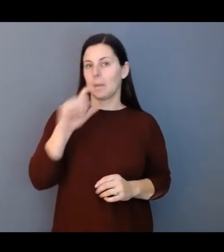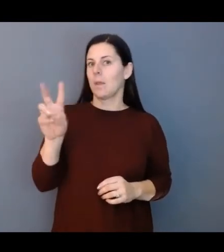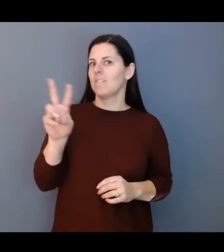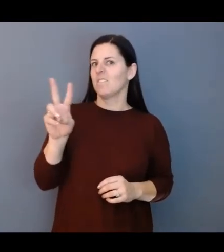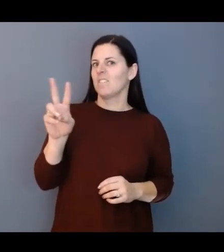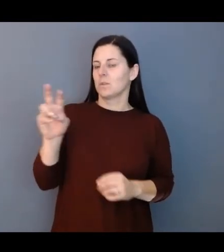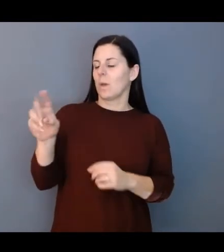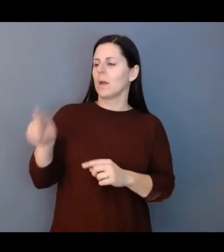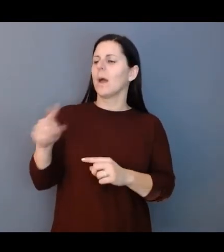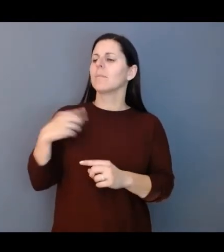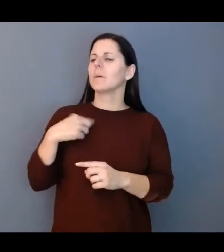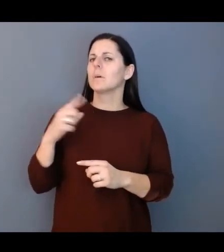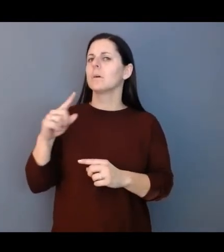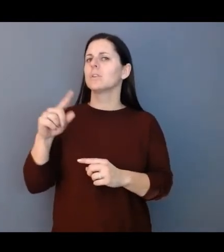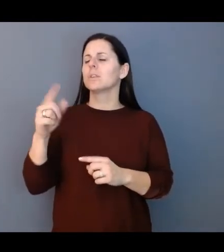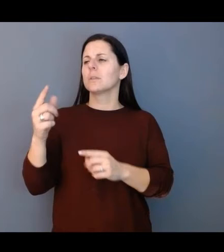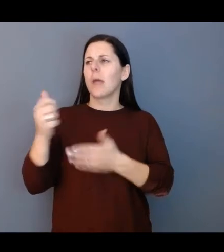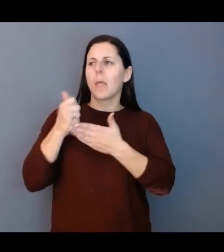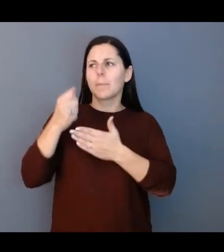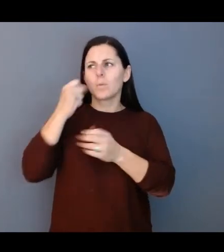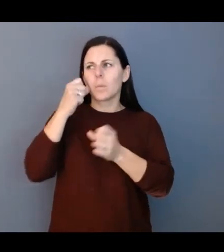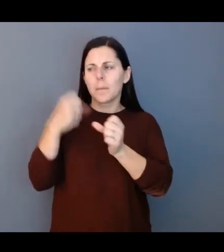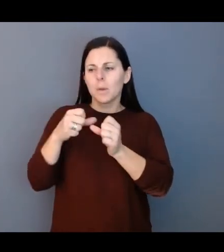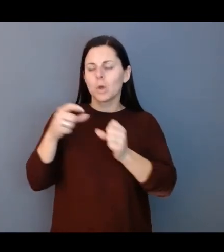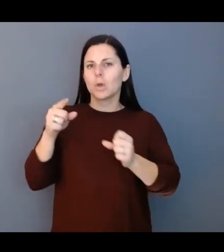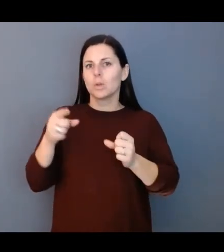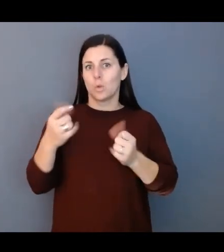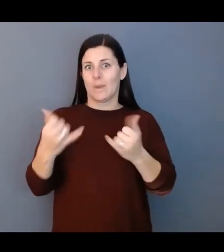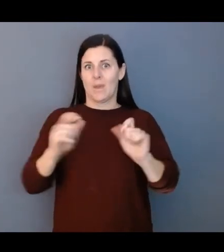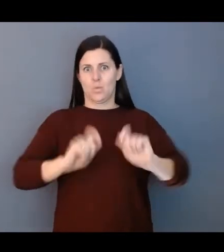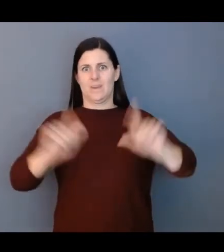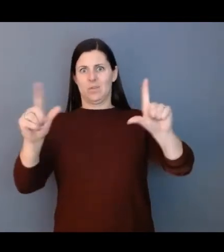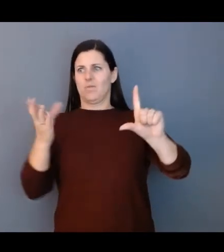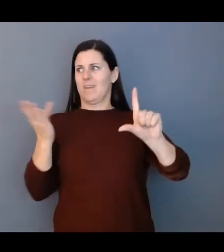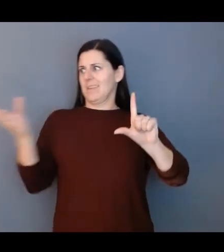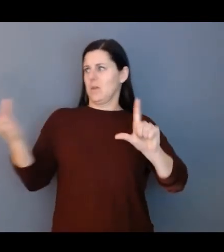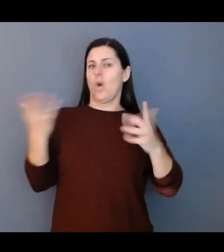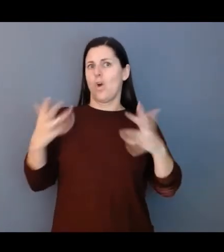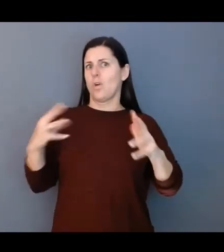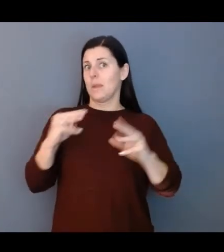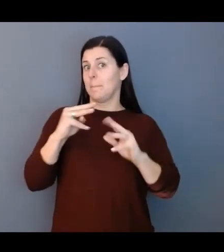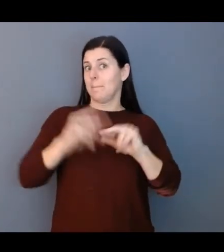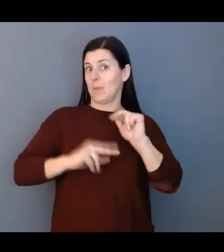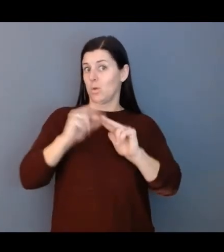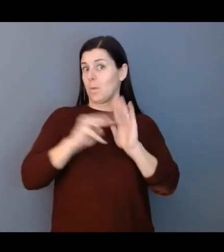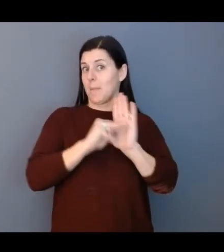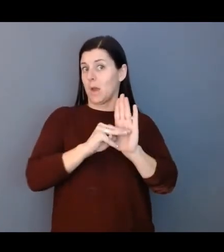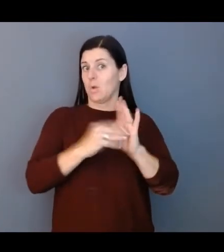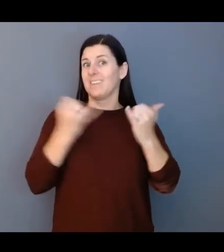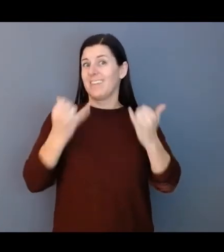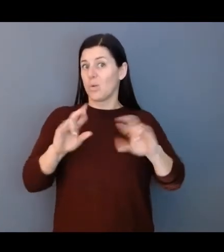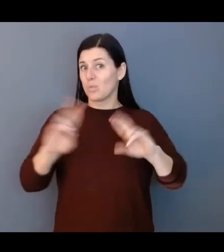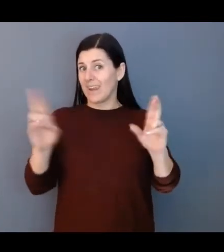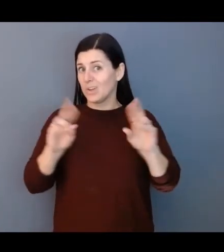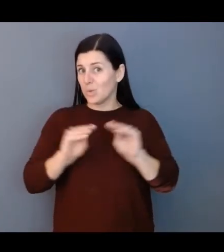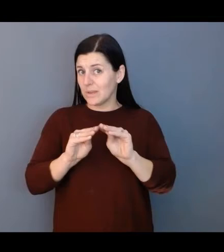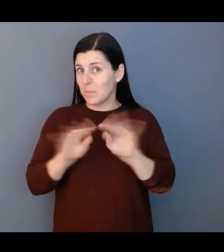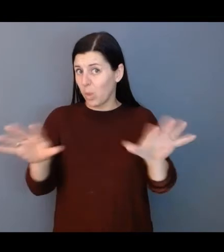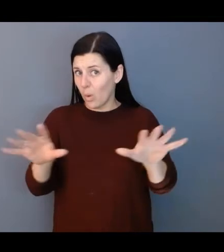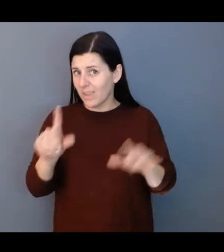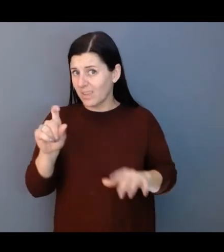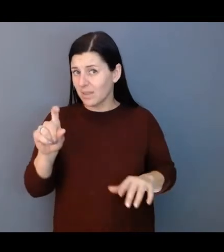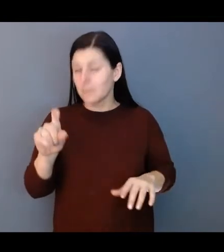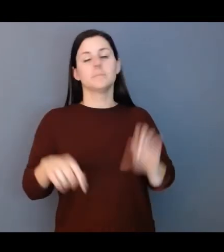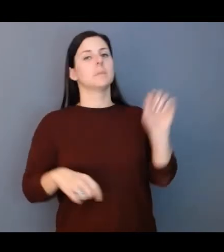So just for me, Mohan, just a quick reminder. So by the time you're here, you've already built your model, right? You just want to deploy it.